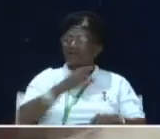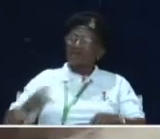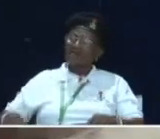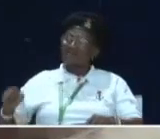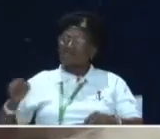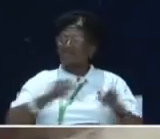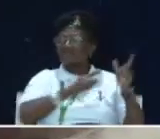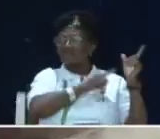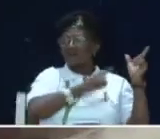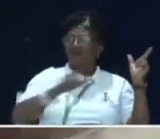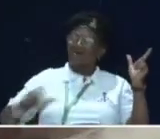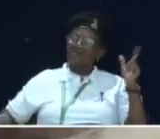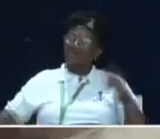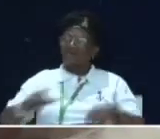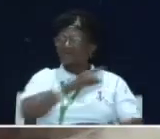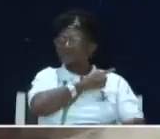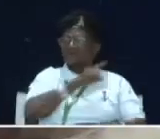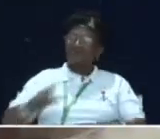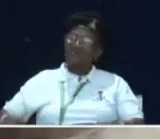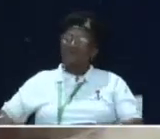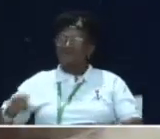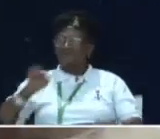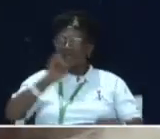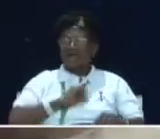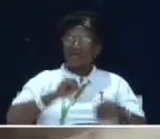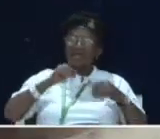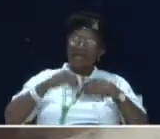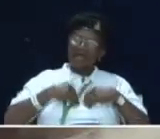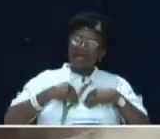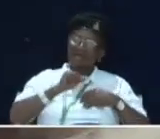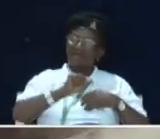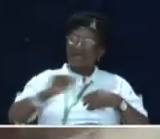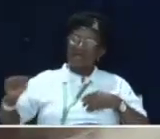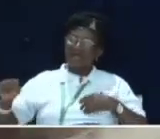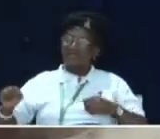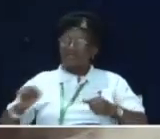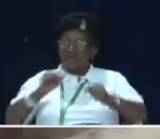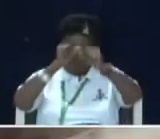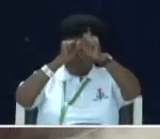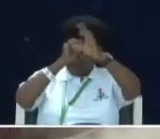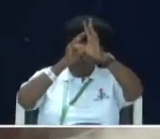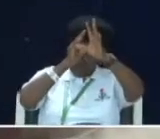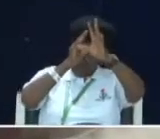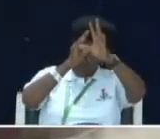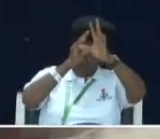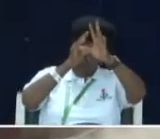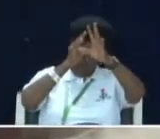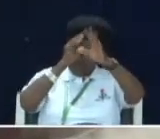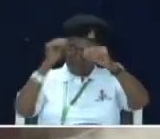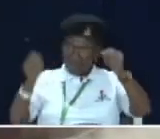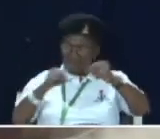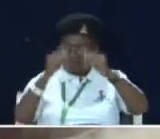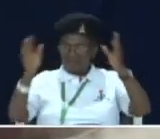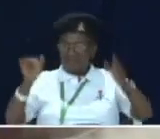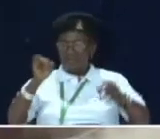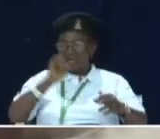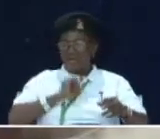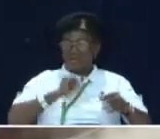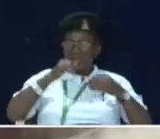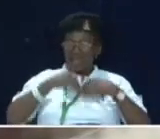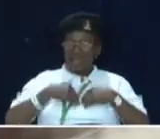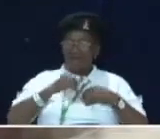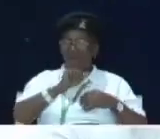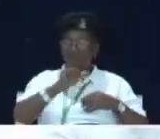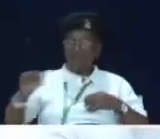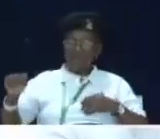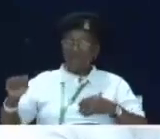of Kings and Lord of Lords. I have a Father, hallelujah.